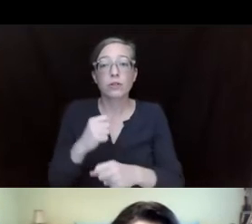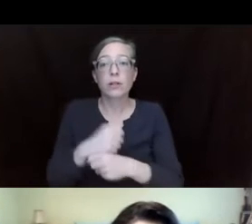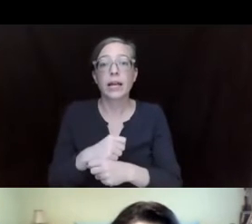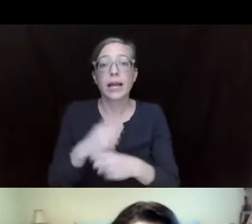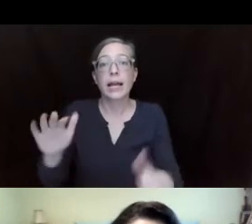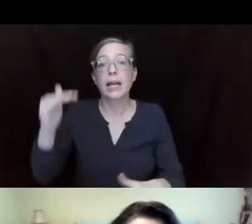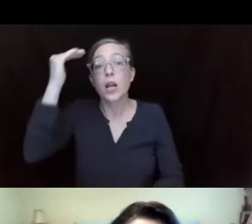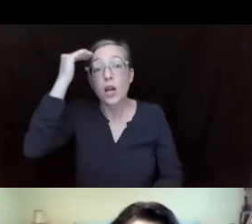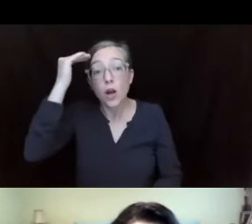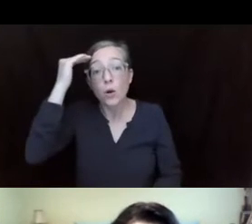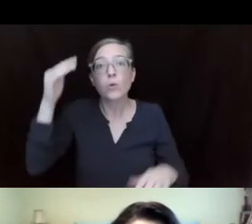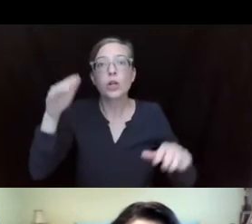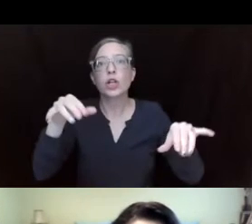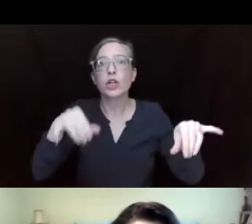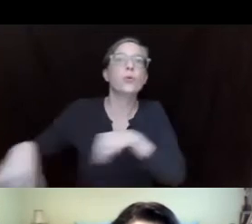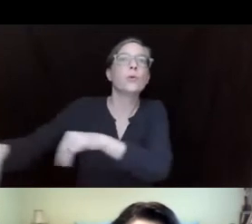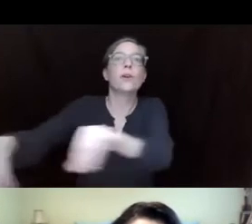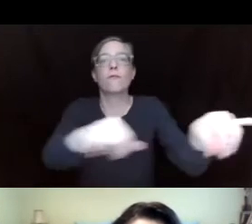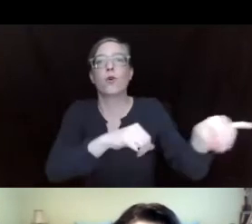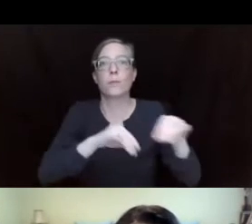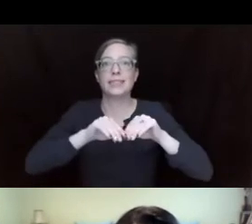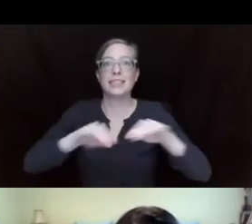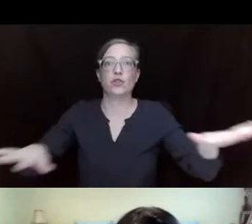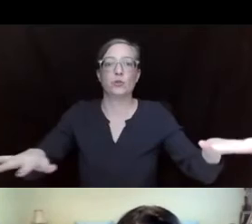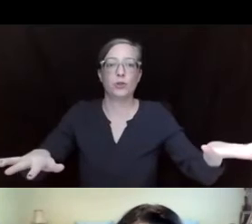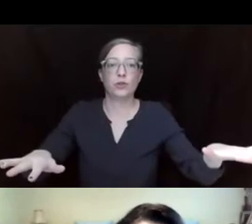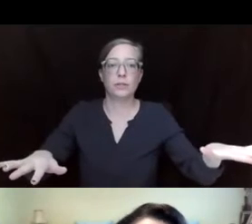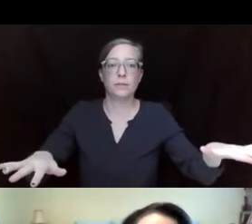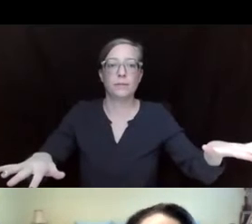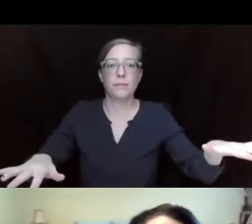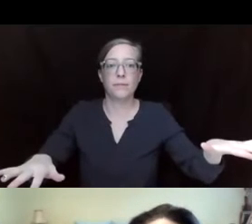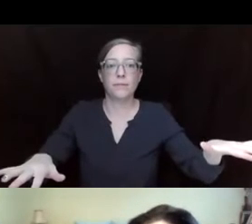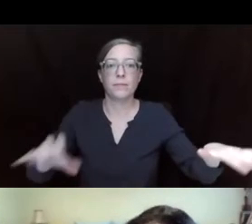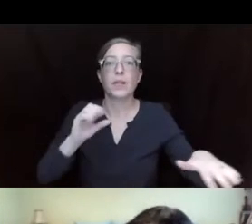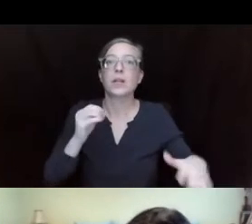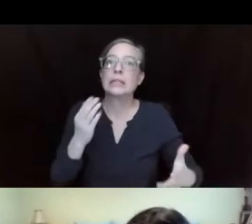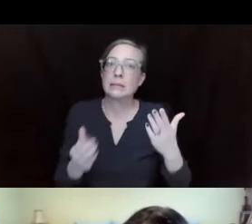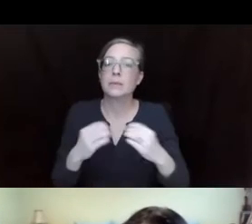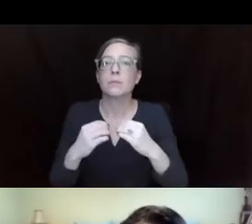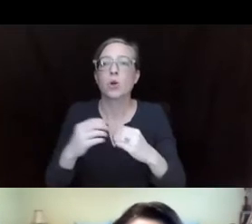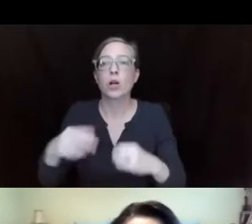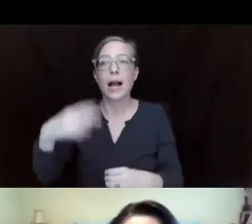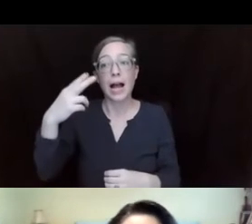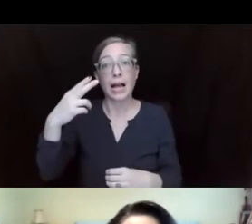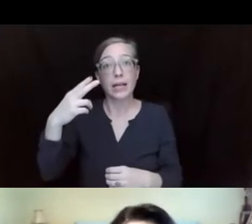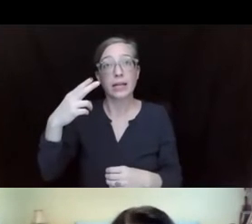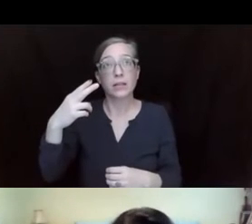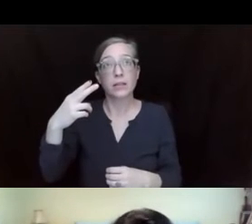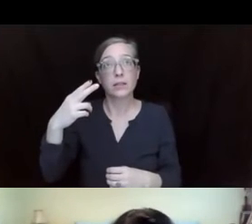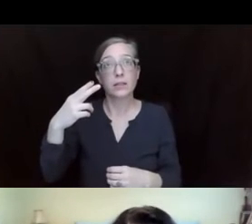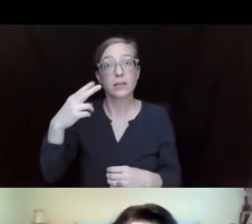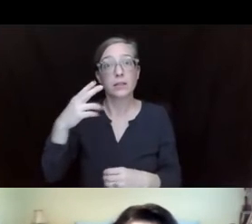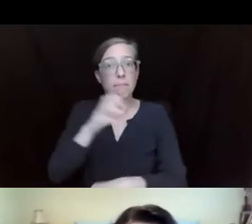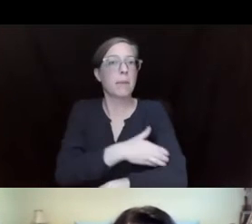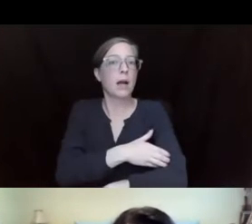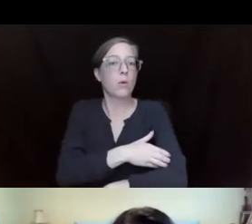field. The electric field is uniform here, but then it is highly concentrated or higher magnitude, lower